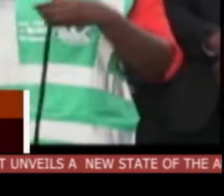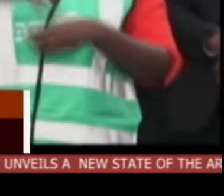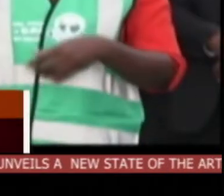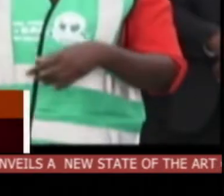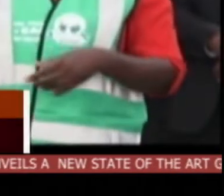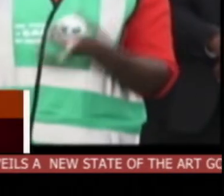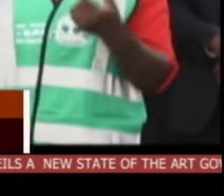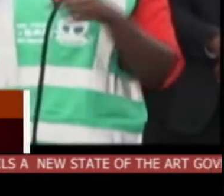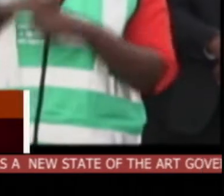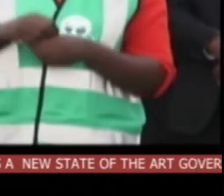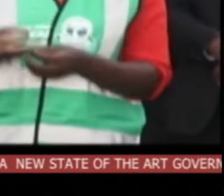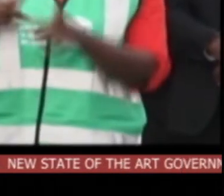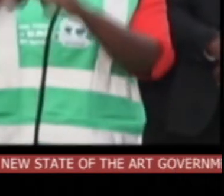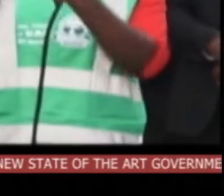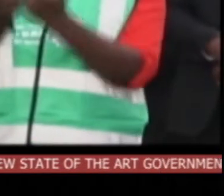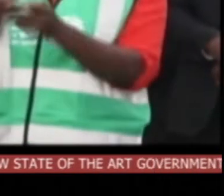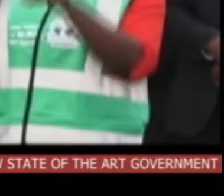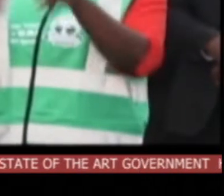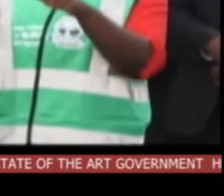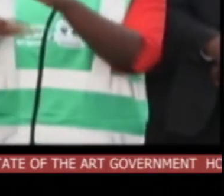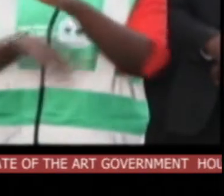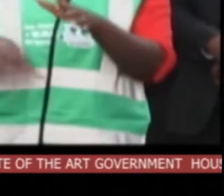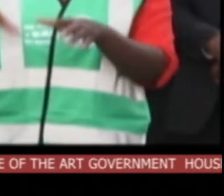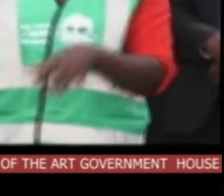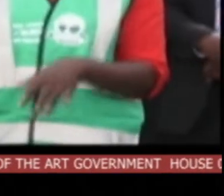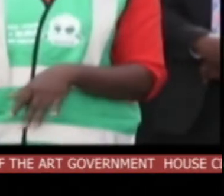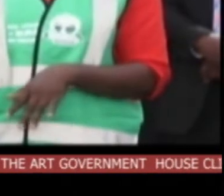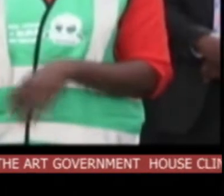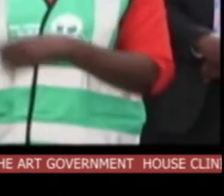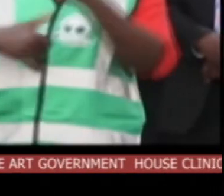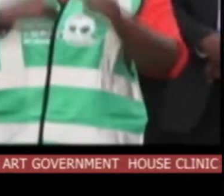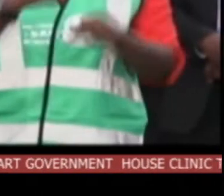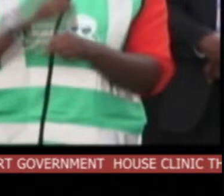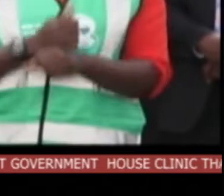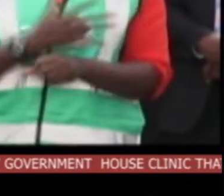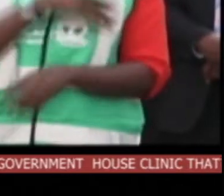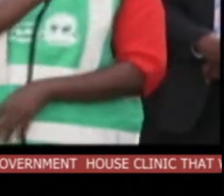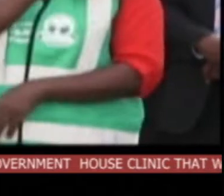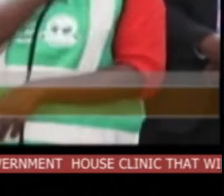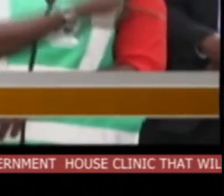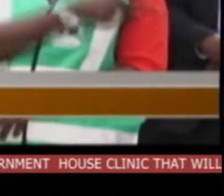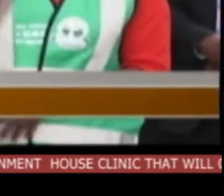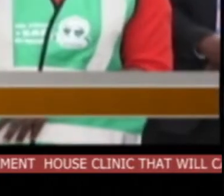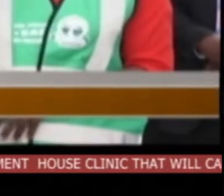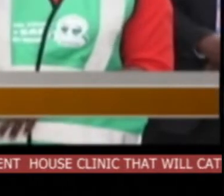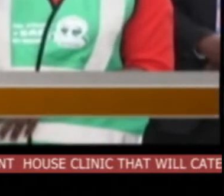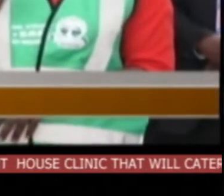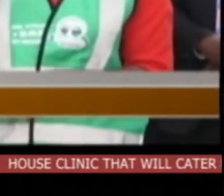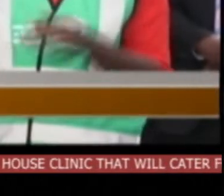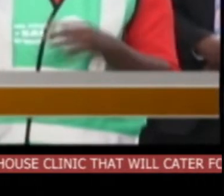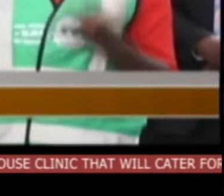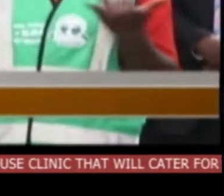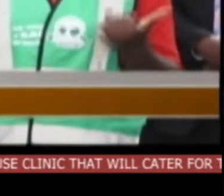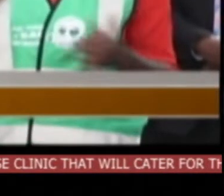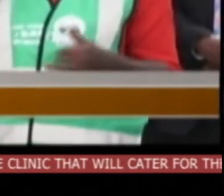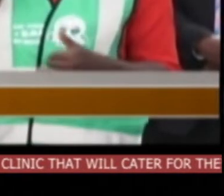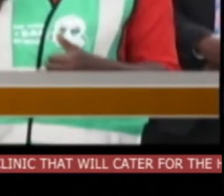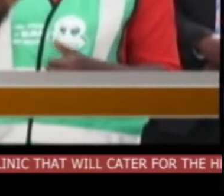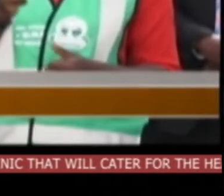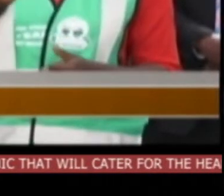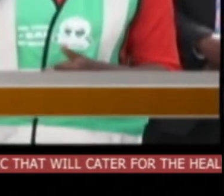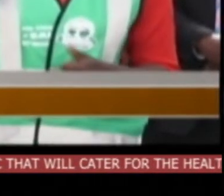viruses. Persons under 18 years and pregnant women are for now not